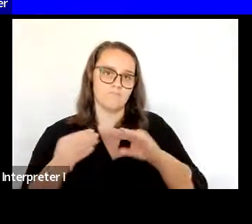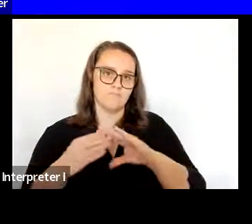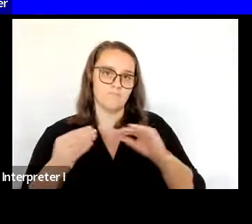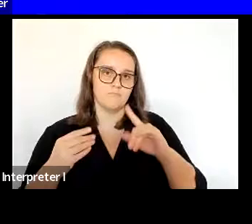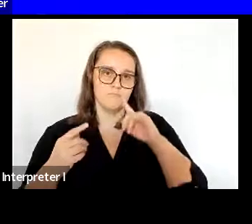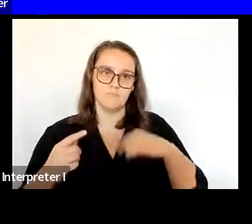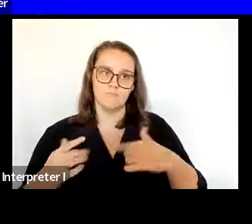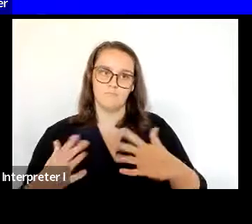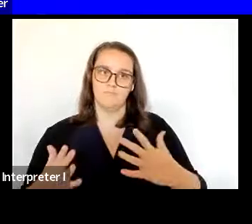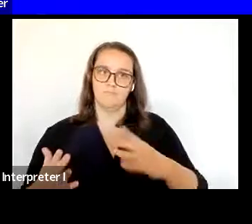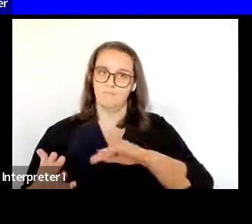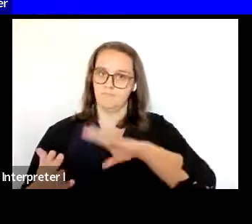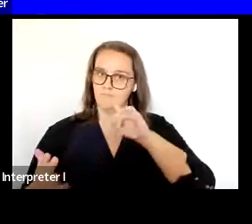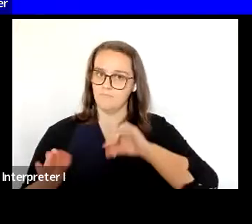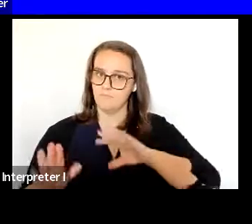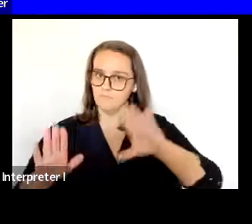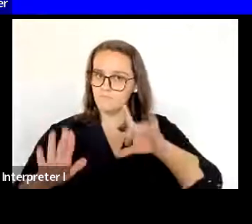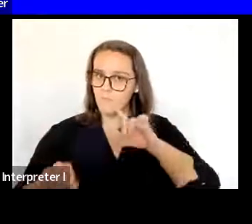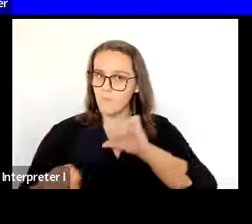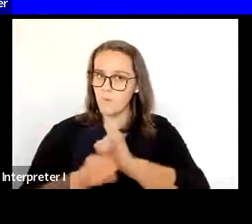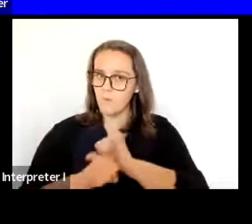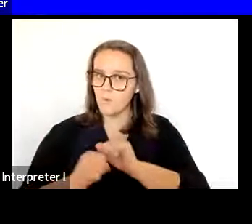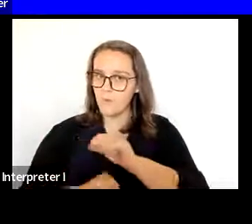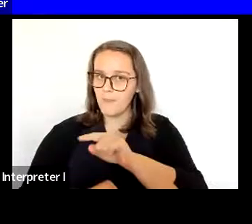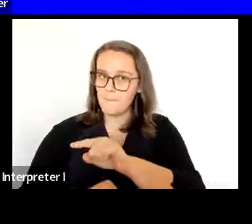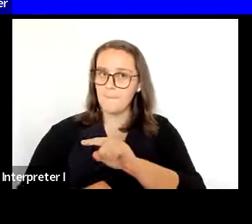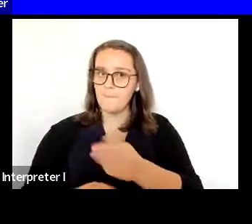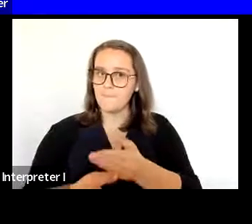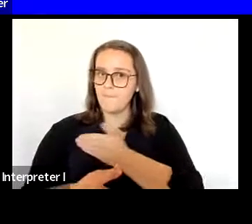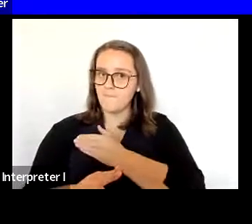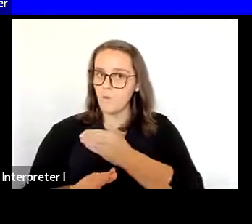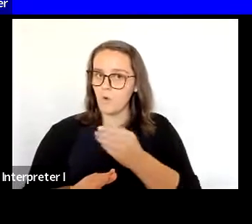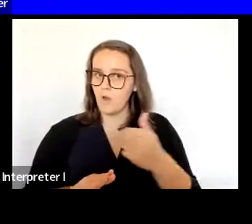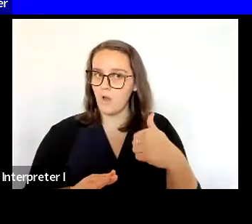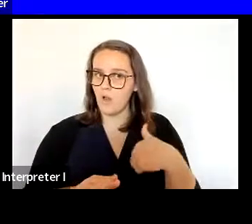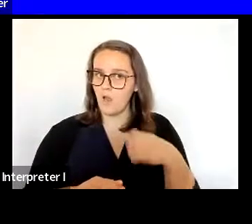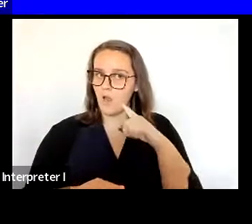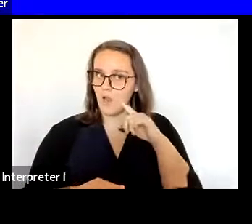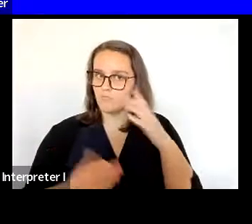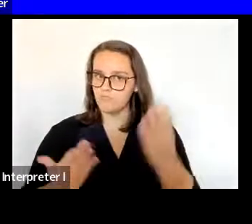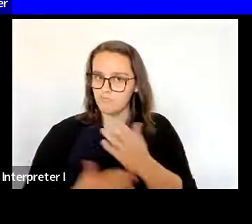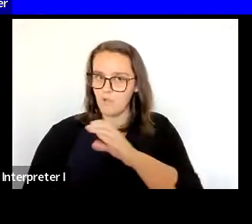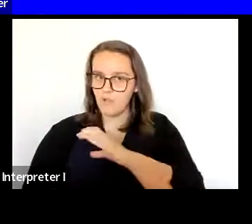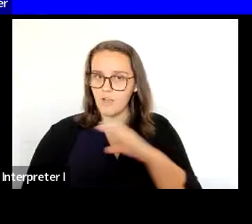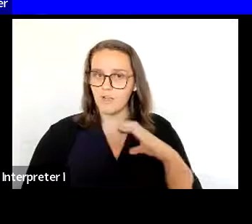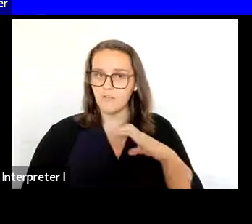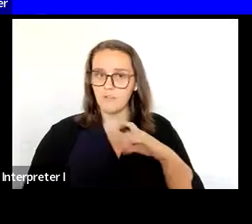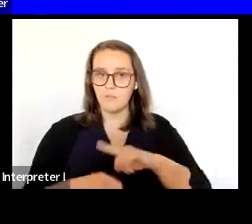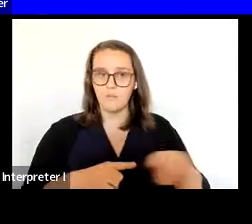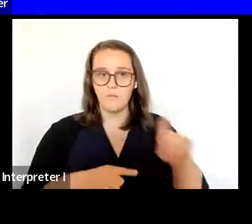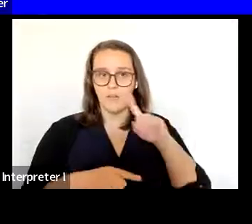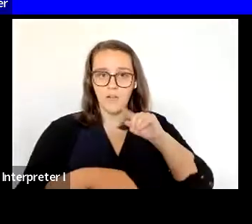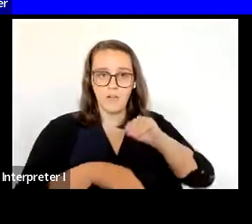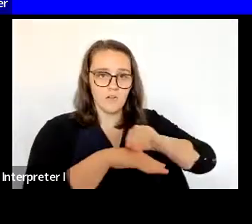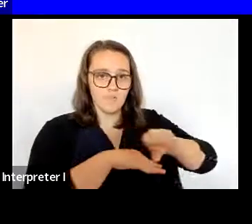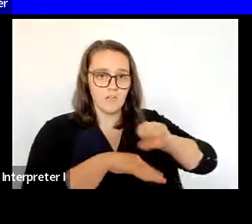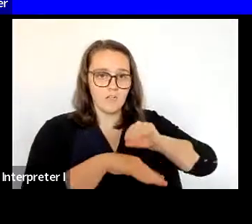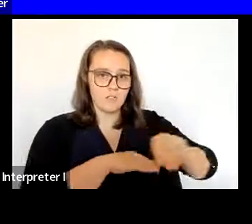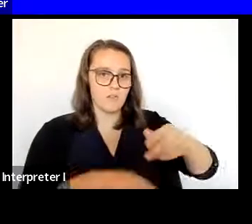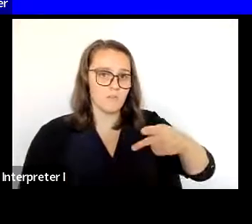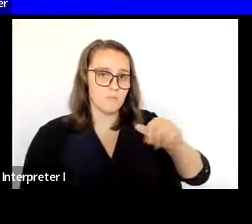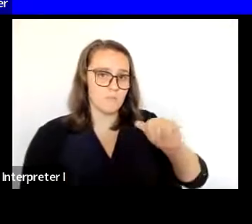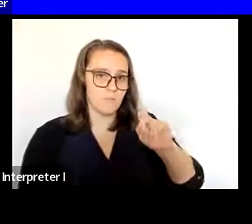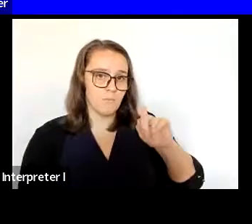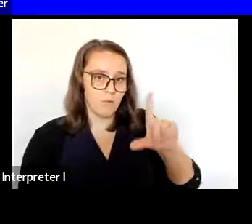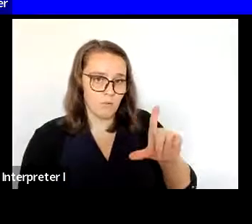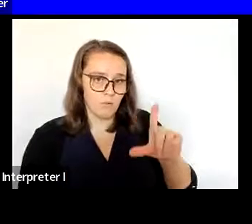him even before I was on the council as an advisor to the late Paul Quander, who was Deputy Mayor for